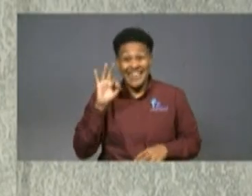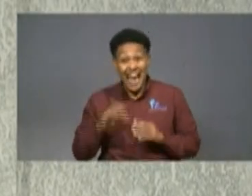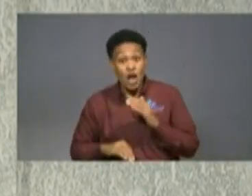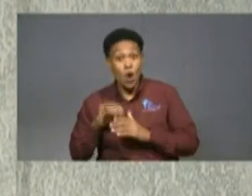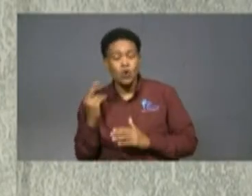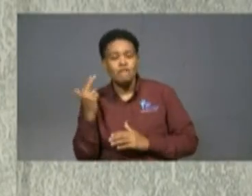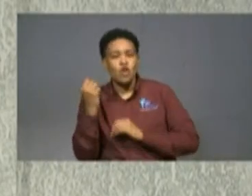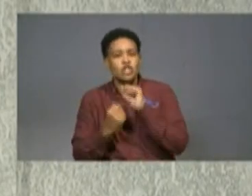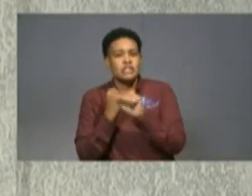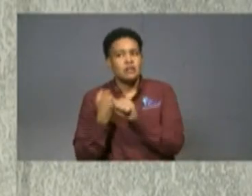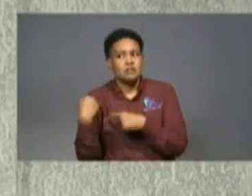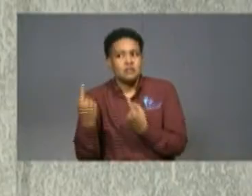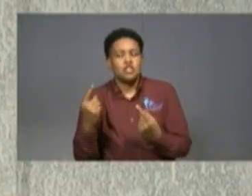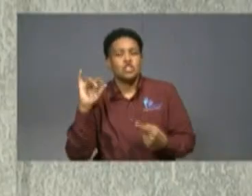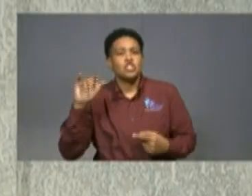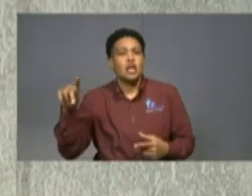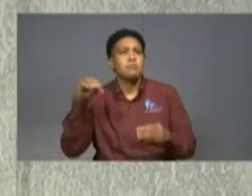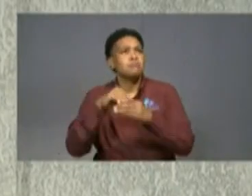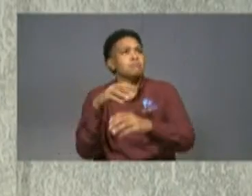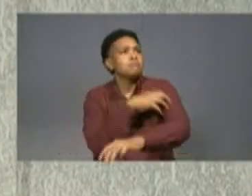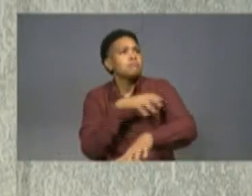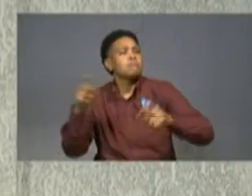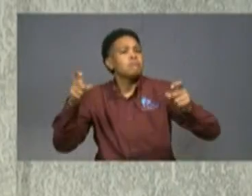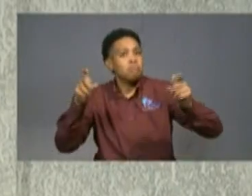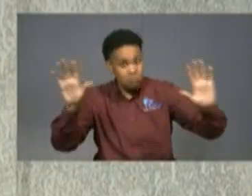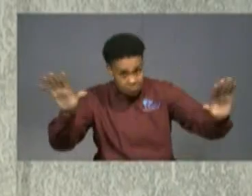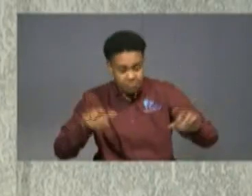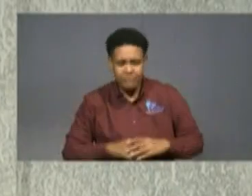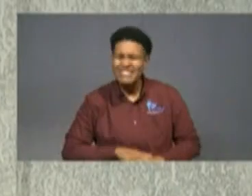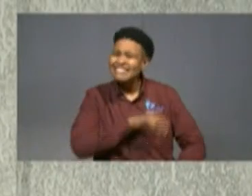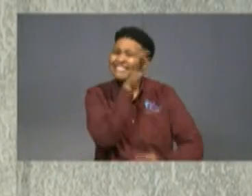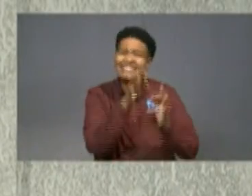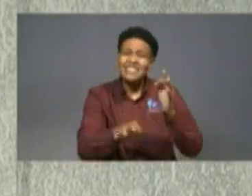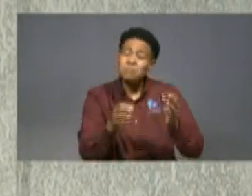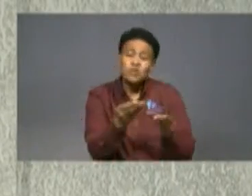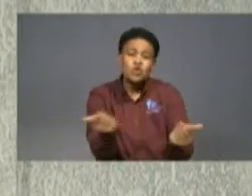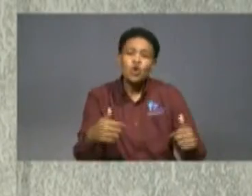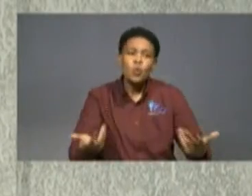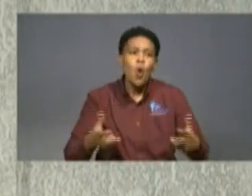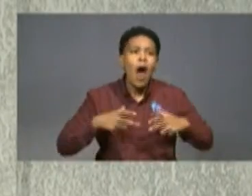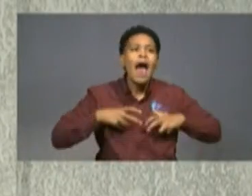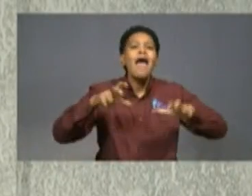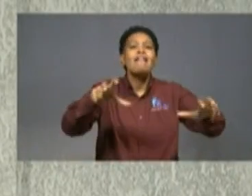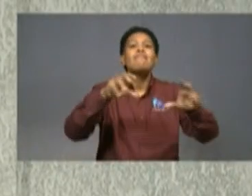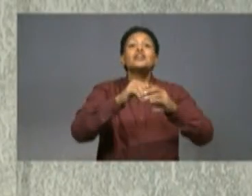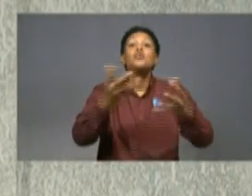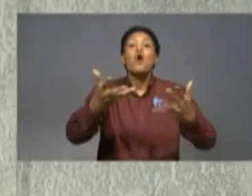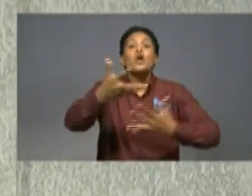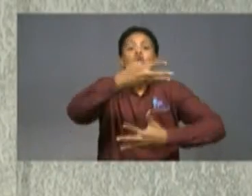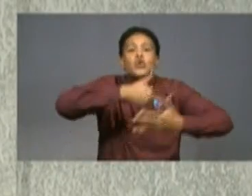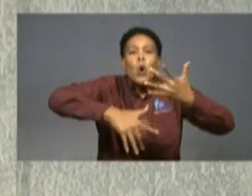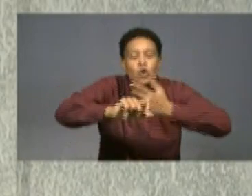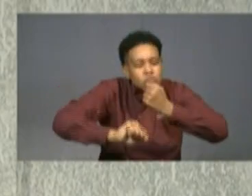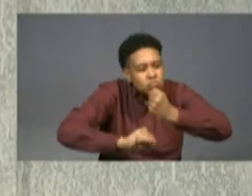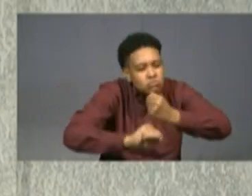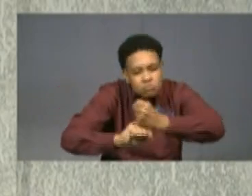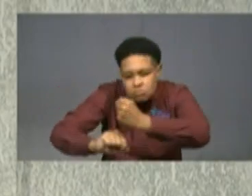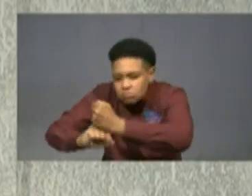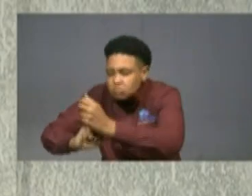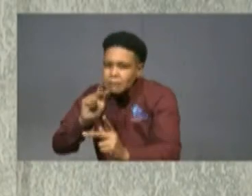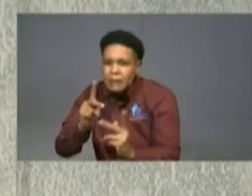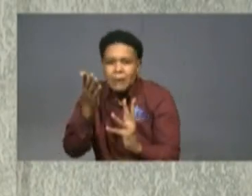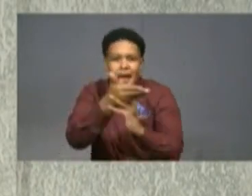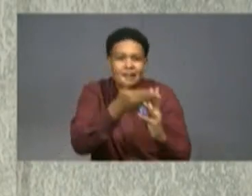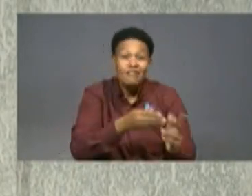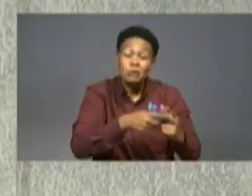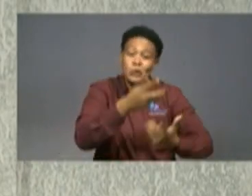had been in power. The simple solution is investing in social interventions and social development